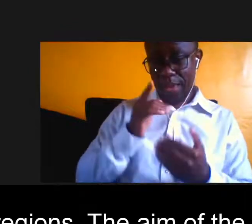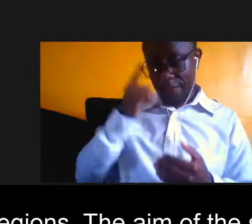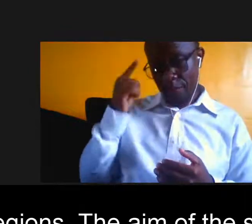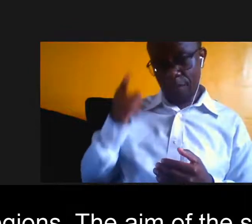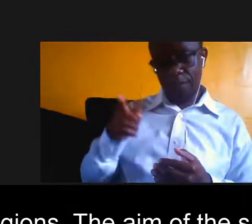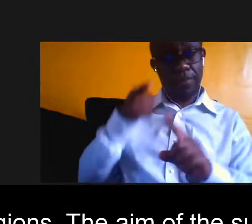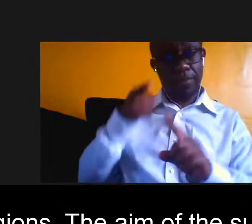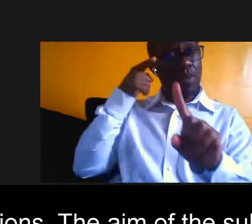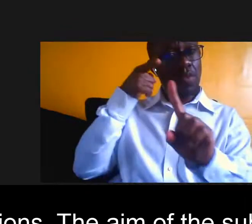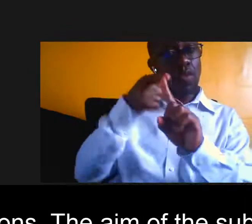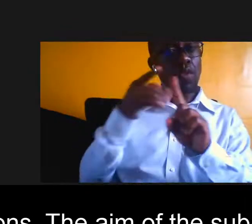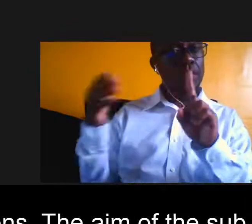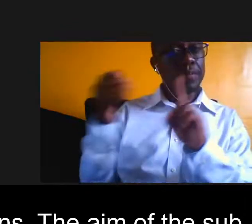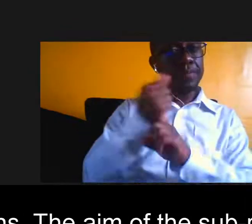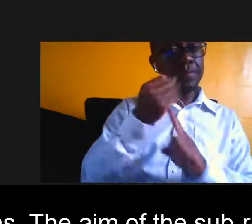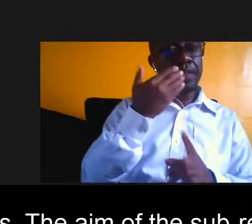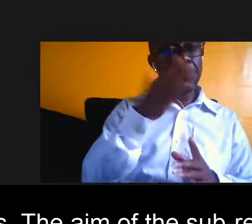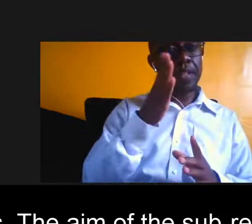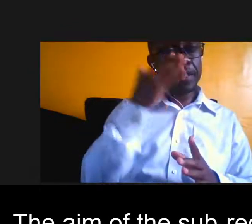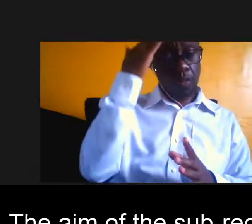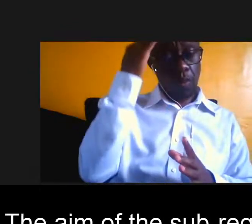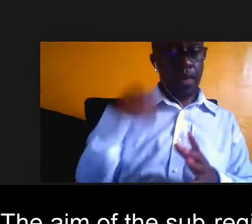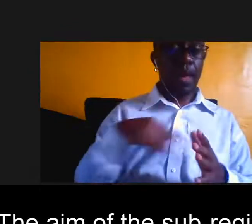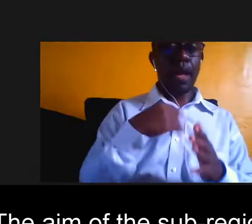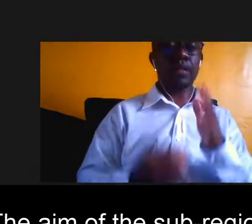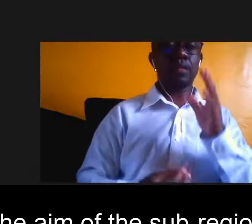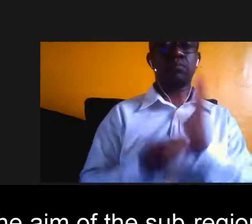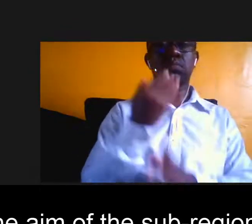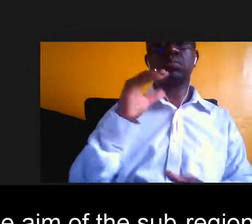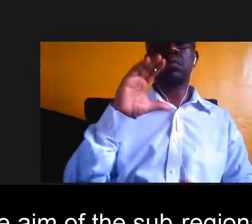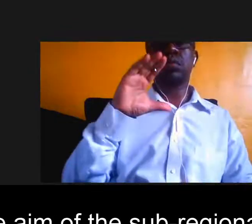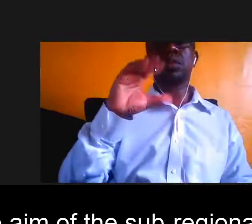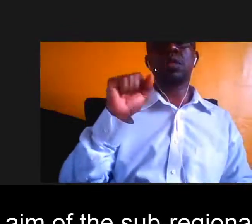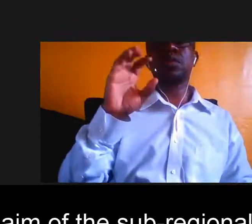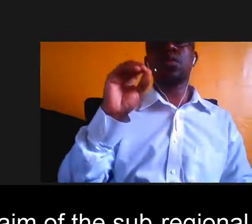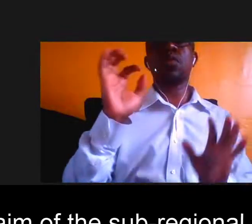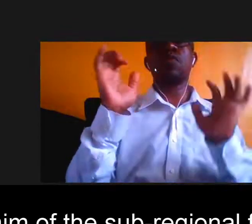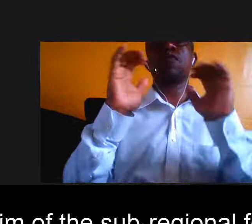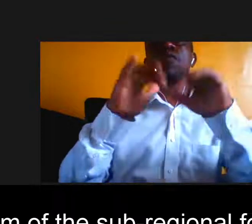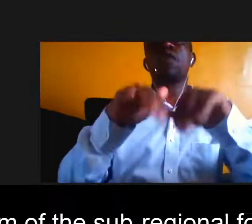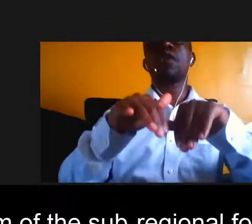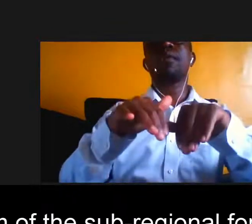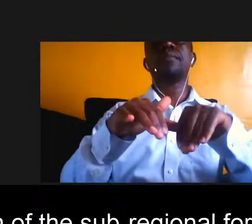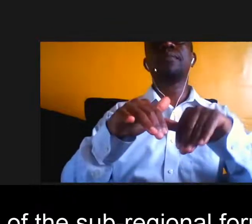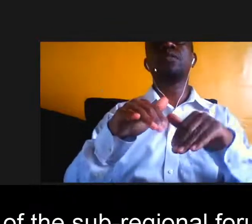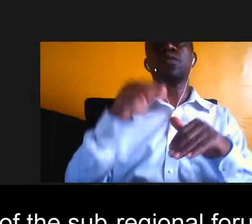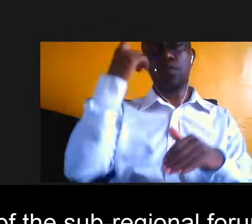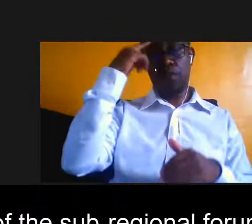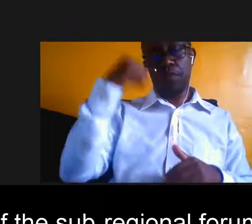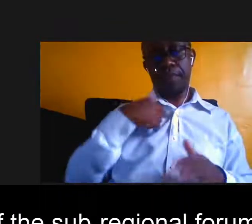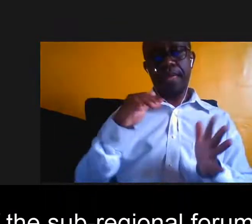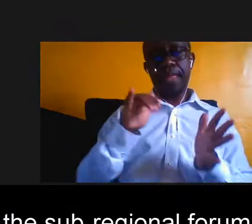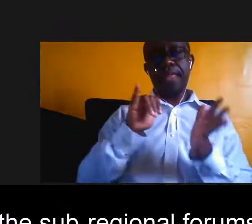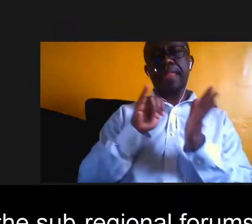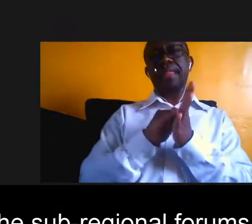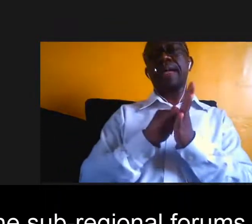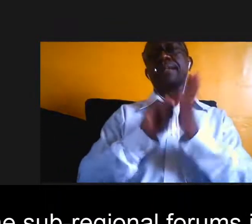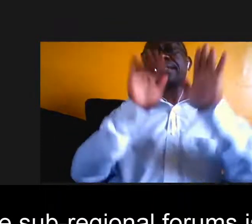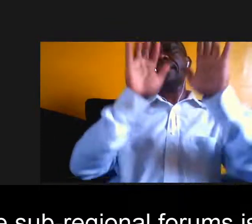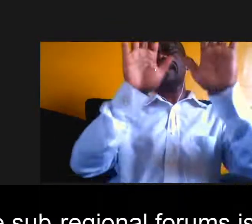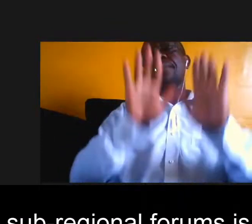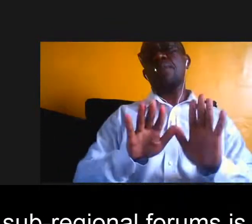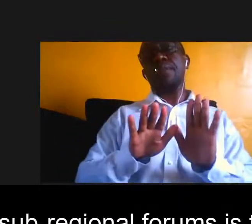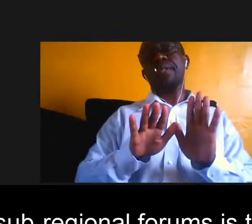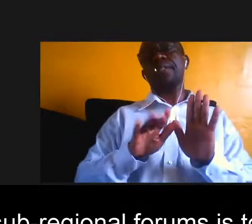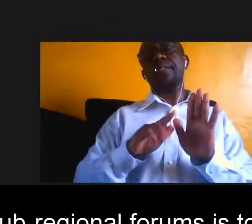to be achieved as to why we were set up as a CSO Forum? That is, for me, the whole essence of why we need to have